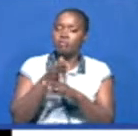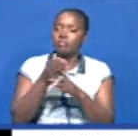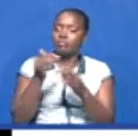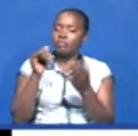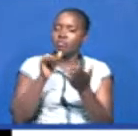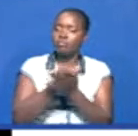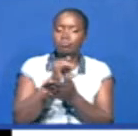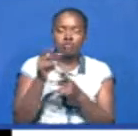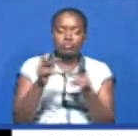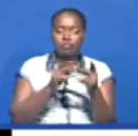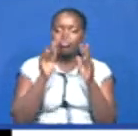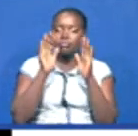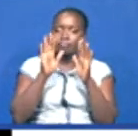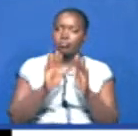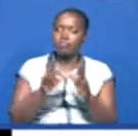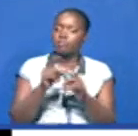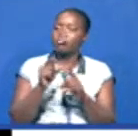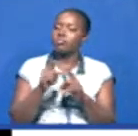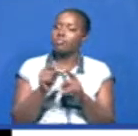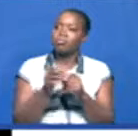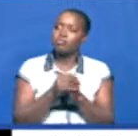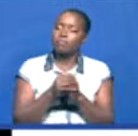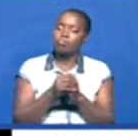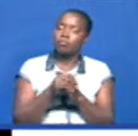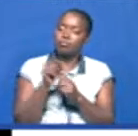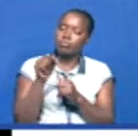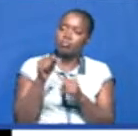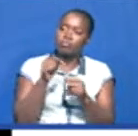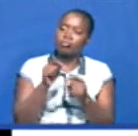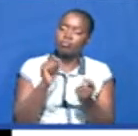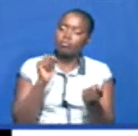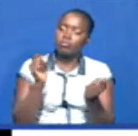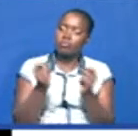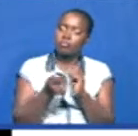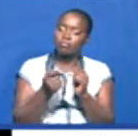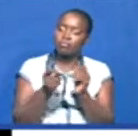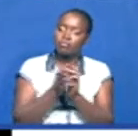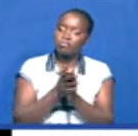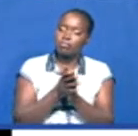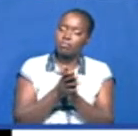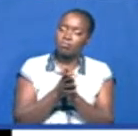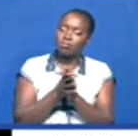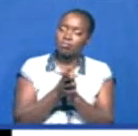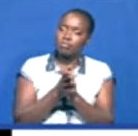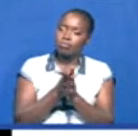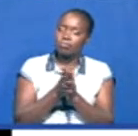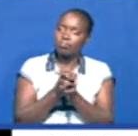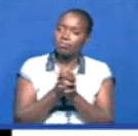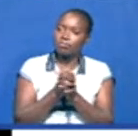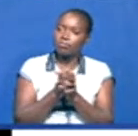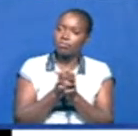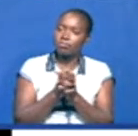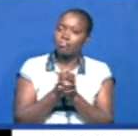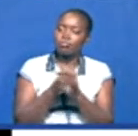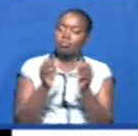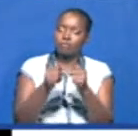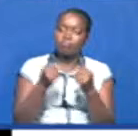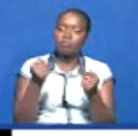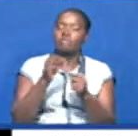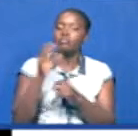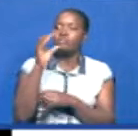issue, into Kenya. And this will translate into proactive protection of health and the safety of the